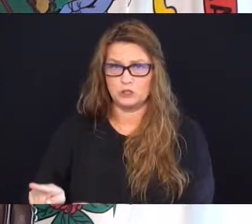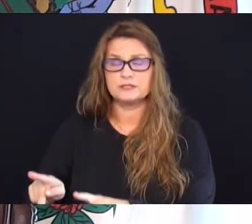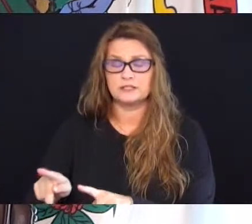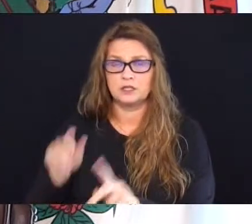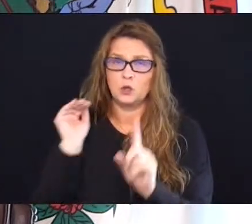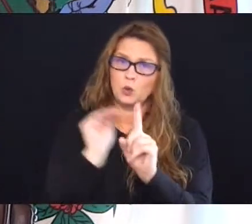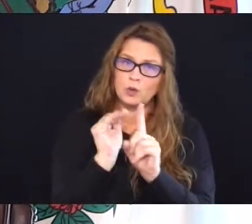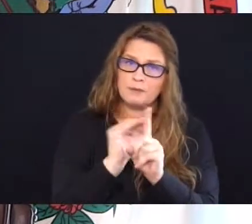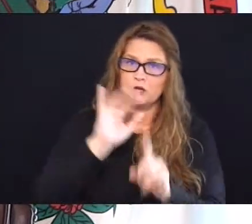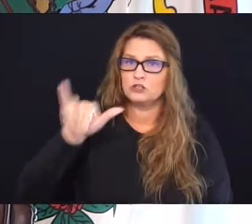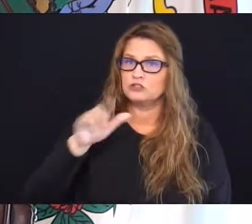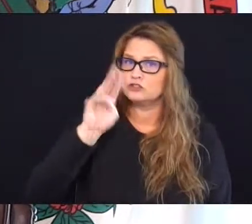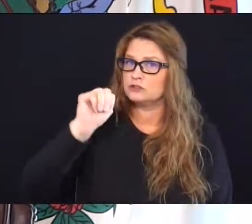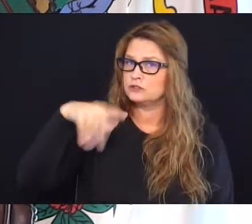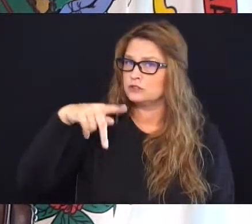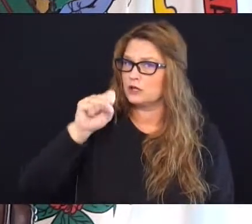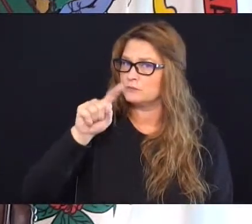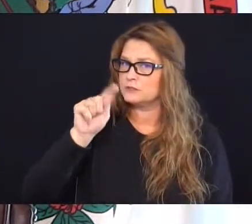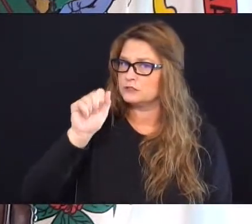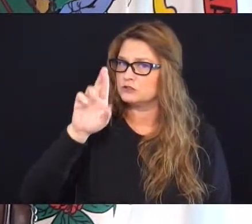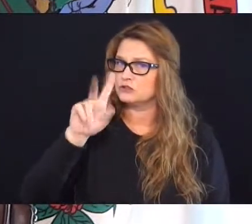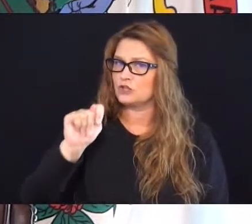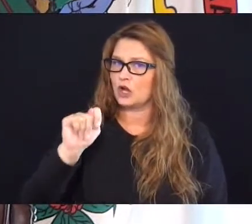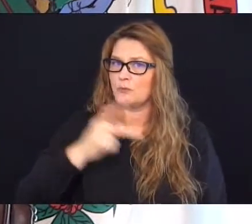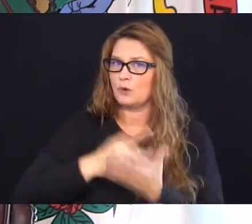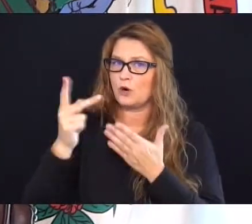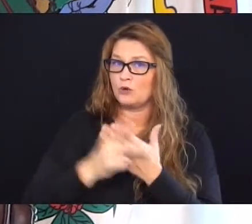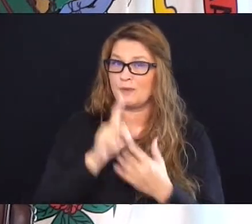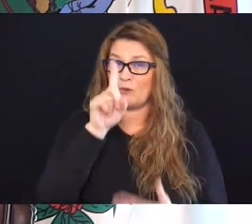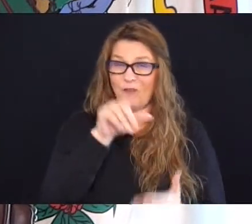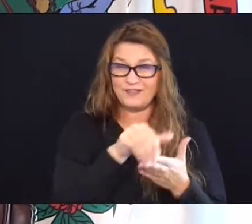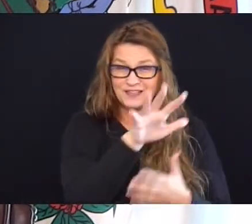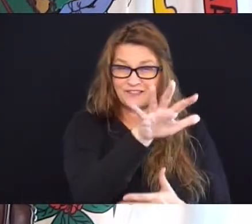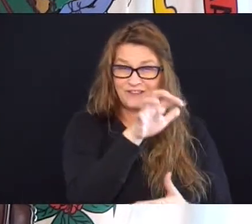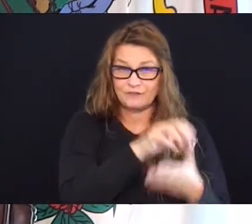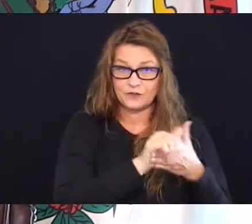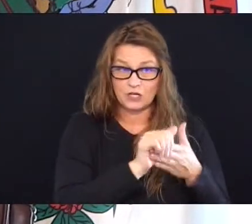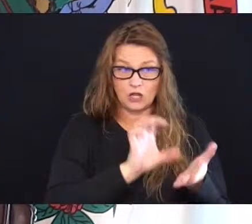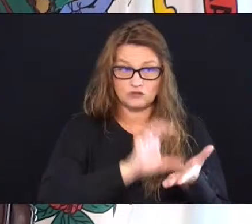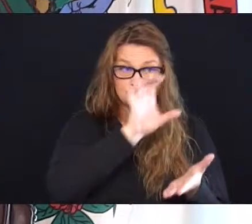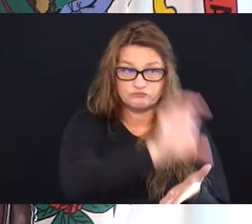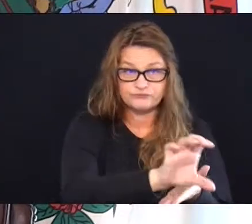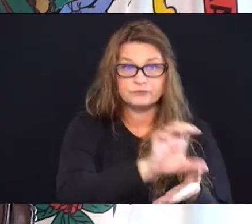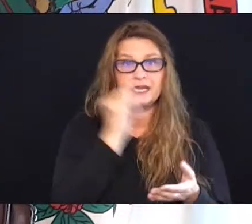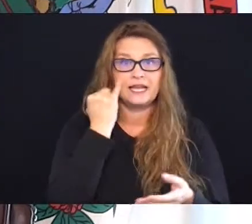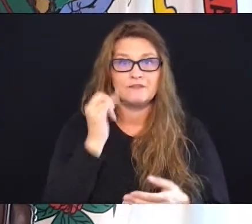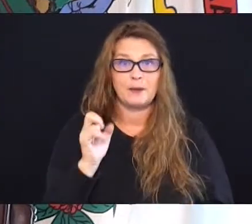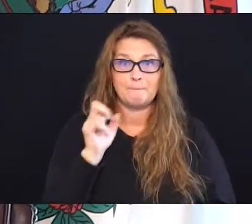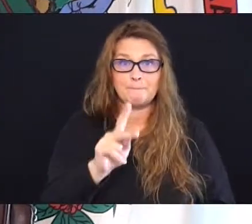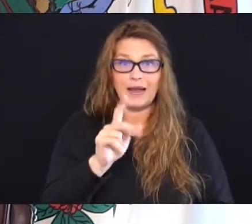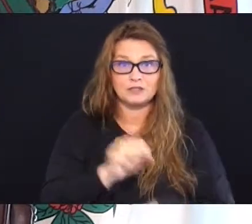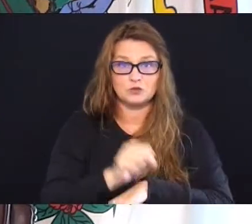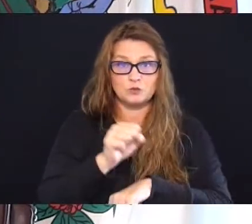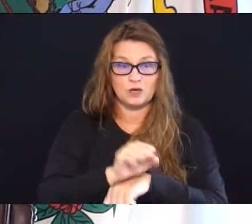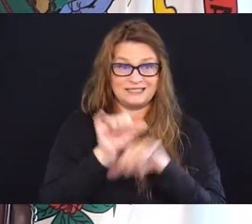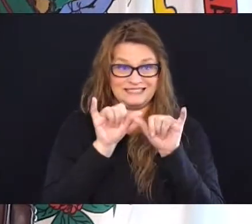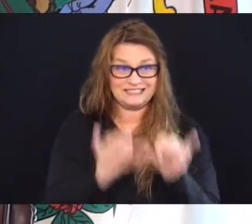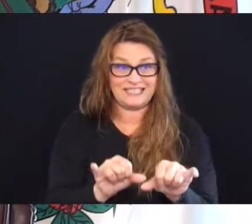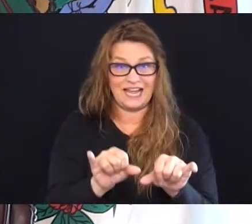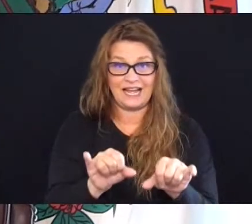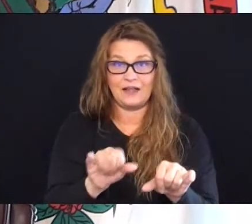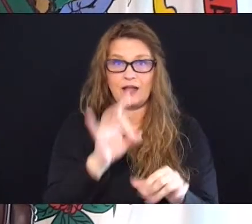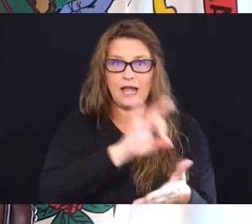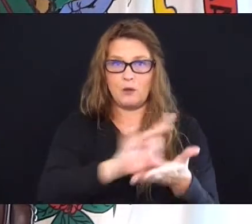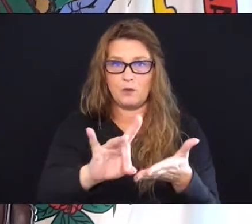you about our Jump Start program. That's $1,500 if we can get you back into the workforce, and you can stay there for 8 weeks, and maybe what